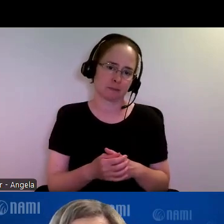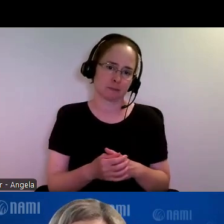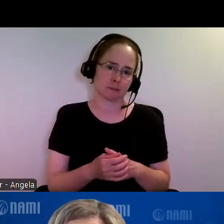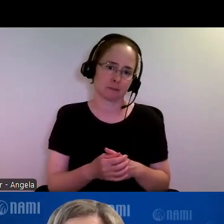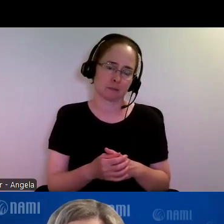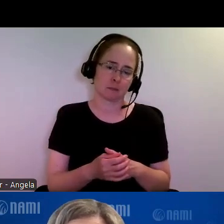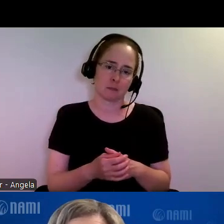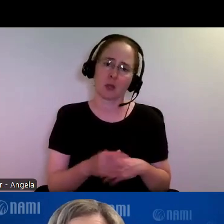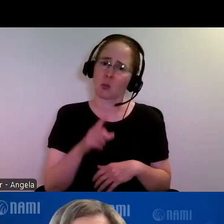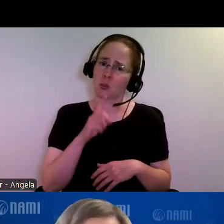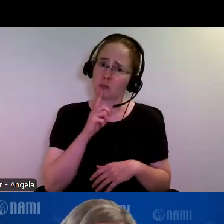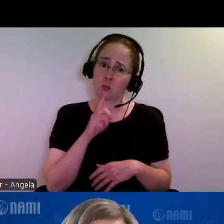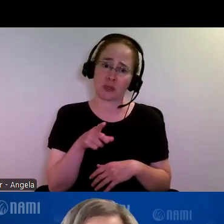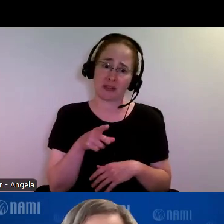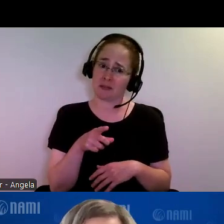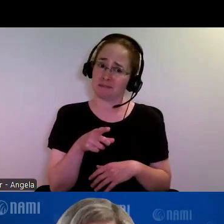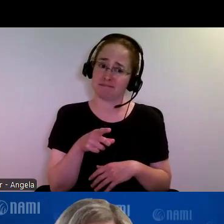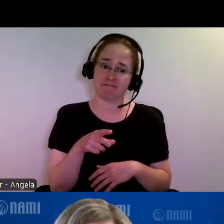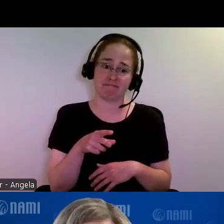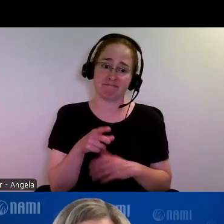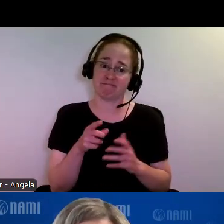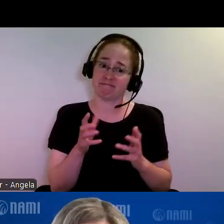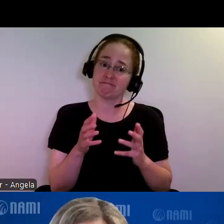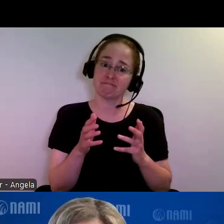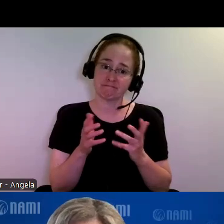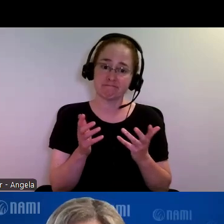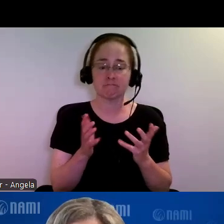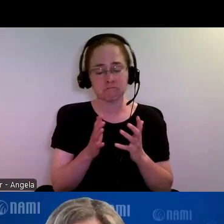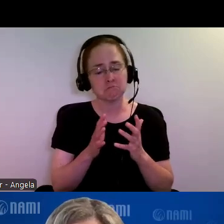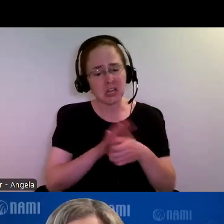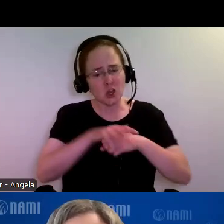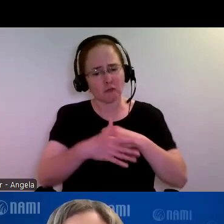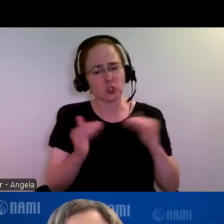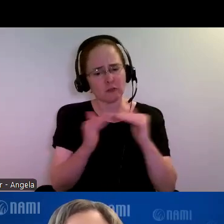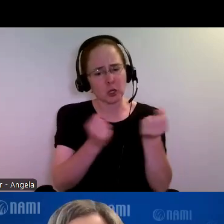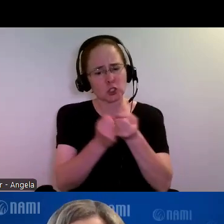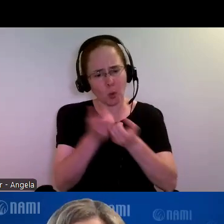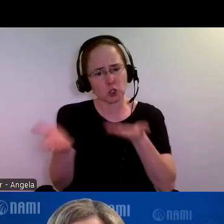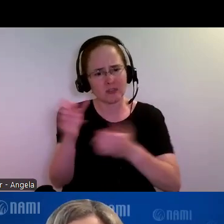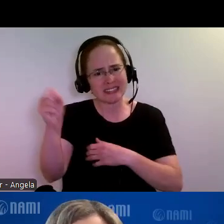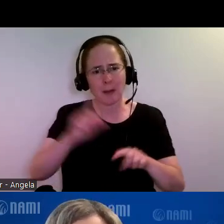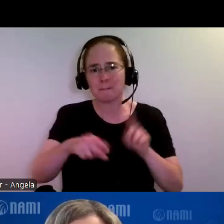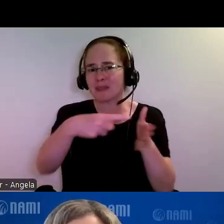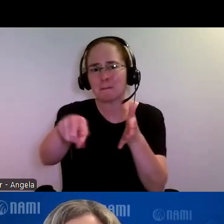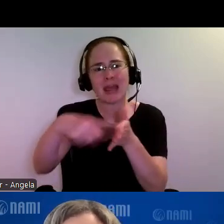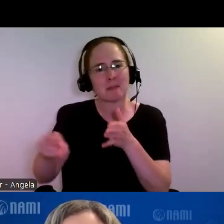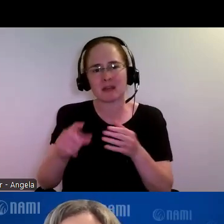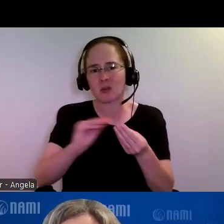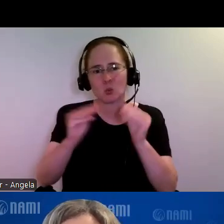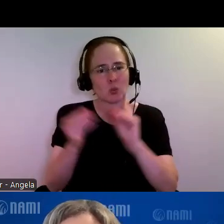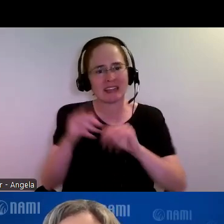is a huge swath of coverage of peer support services, but the payment rates for those